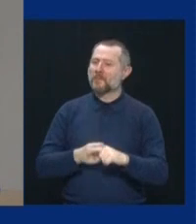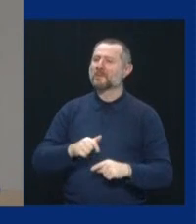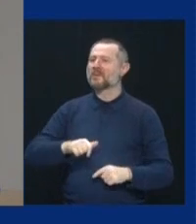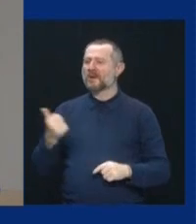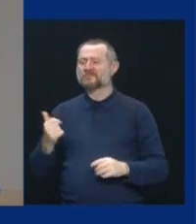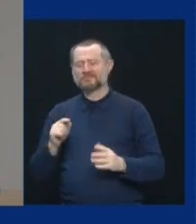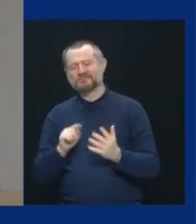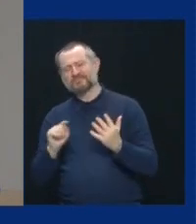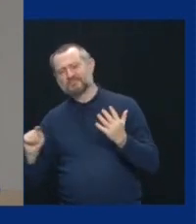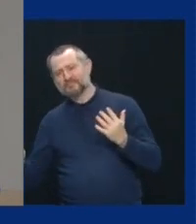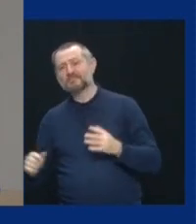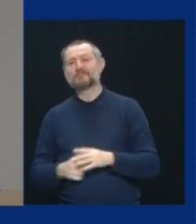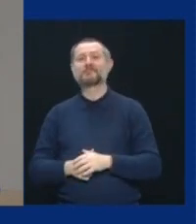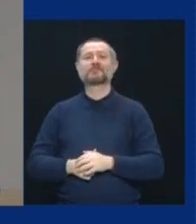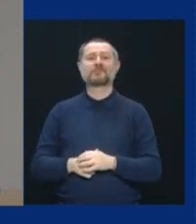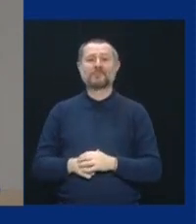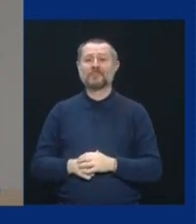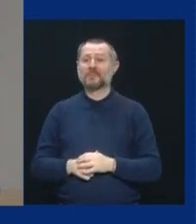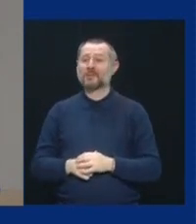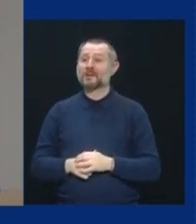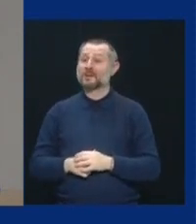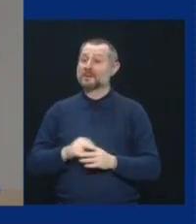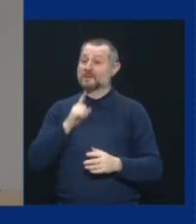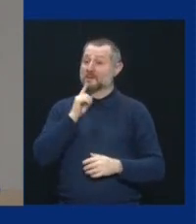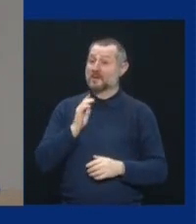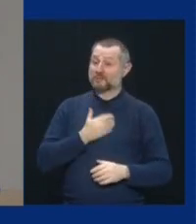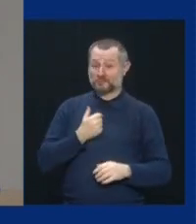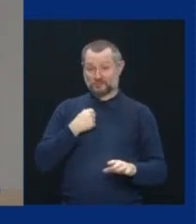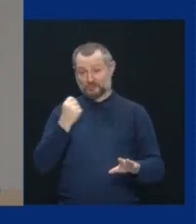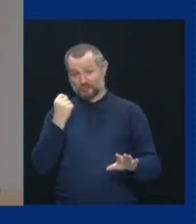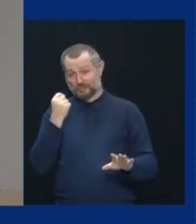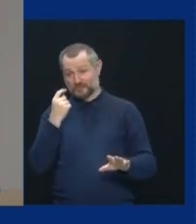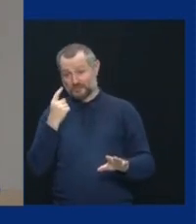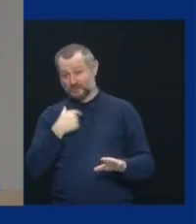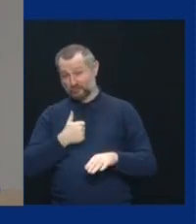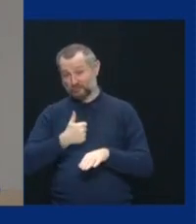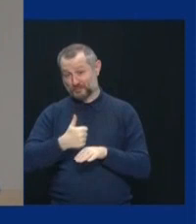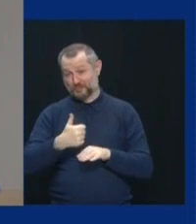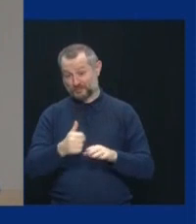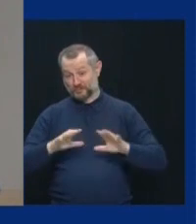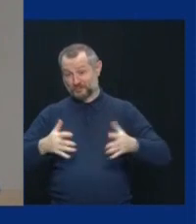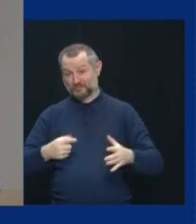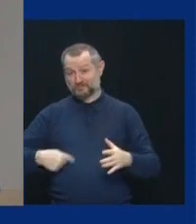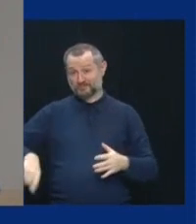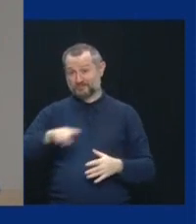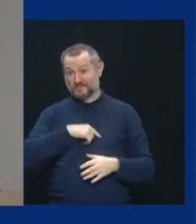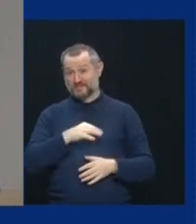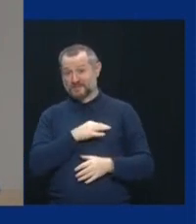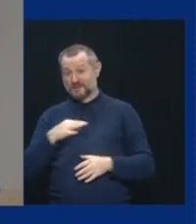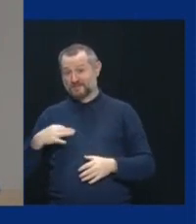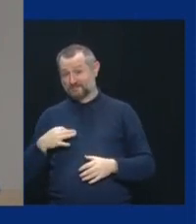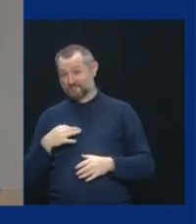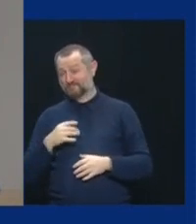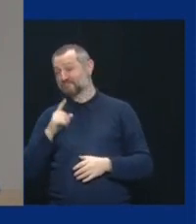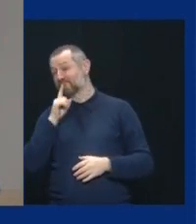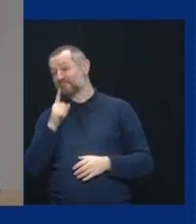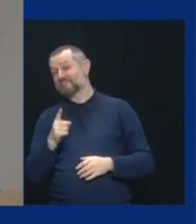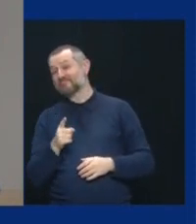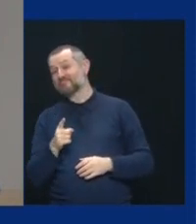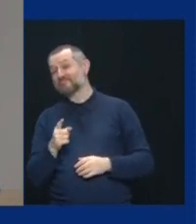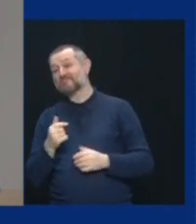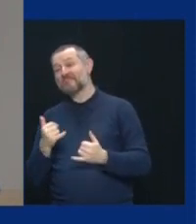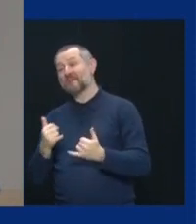I would point out that our understanding of the Transit Bureau's current staffing means that at current staffing levels, plus the